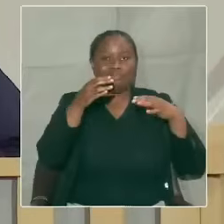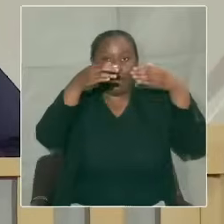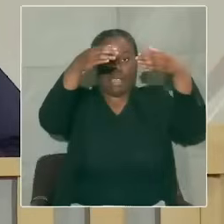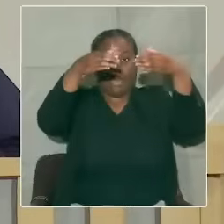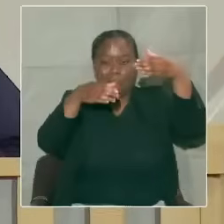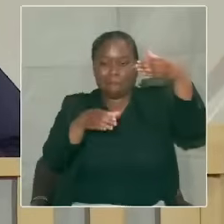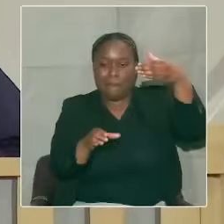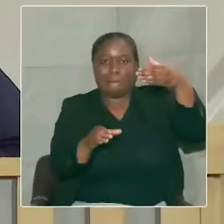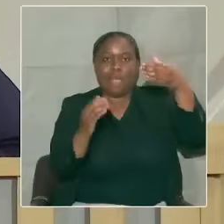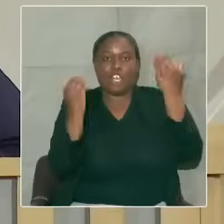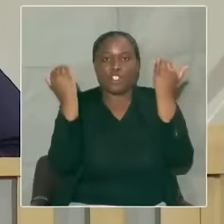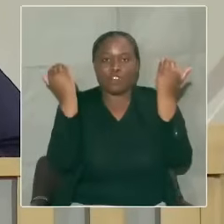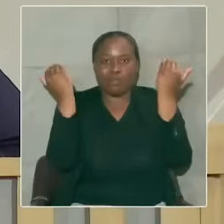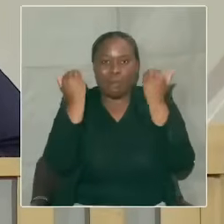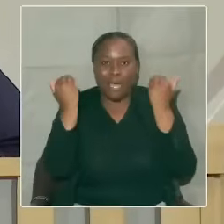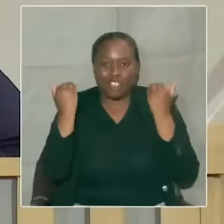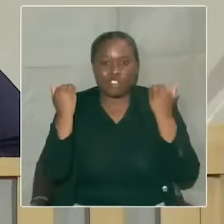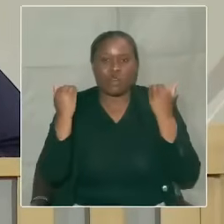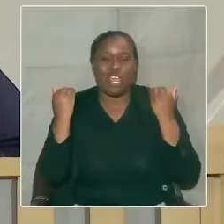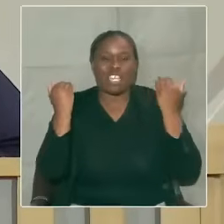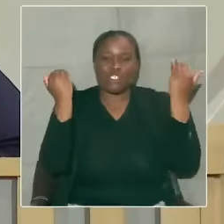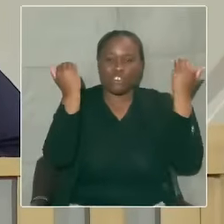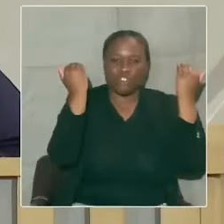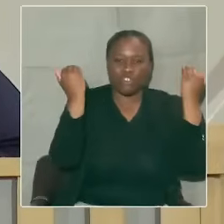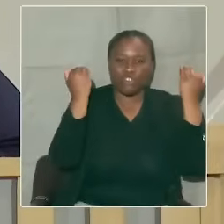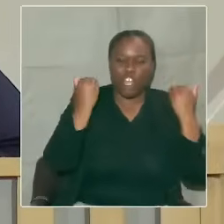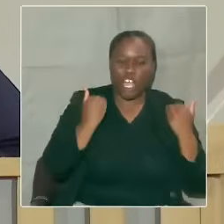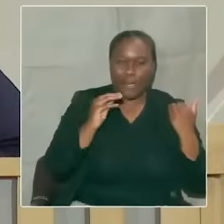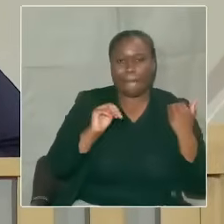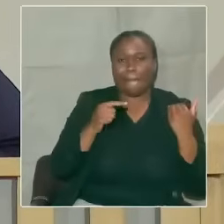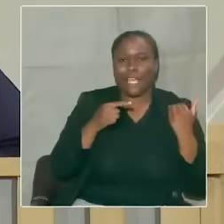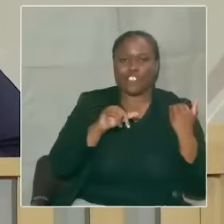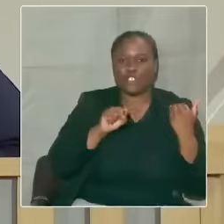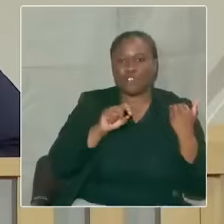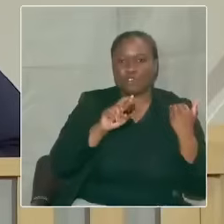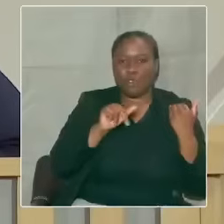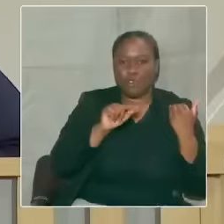is the magistrates and the judges, which